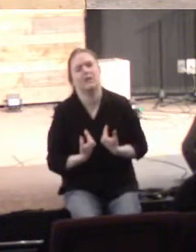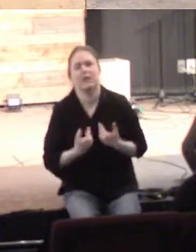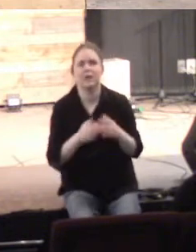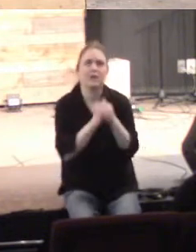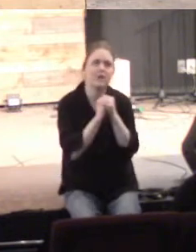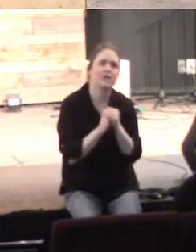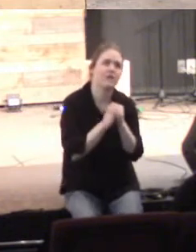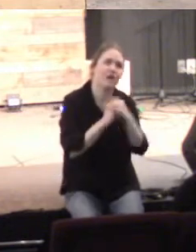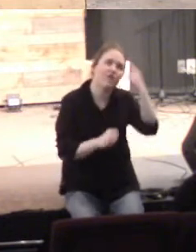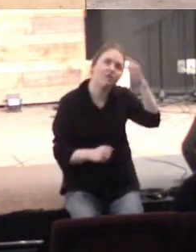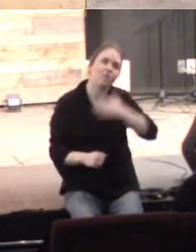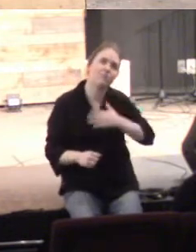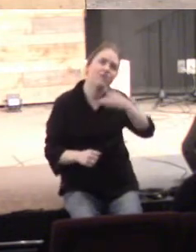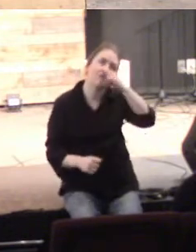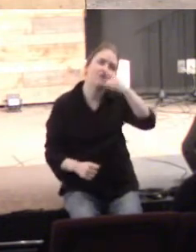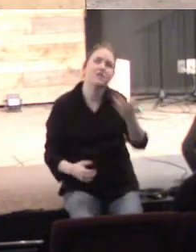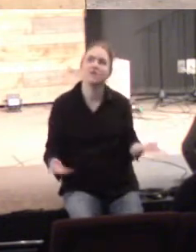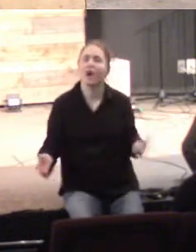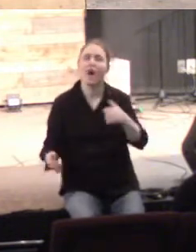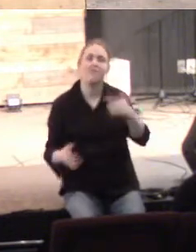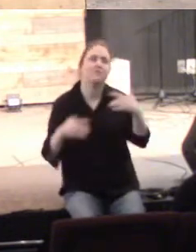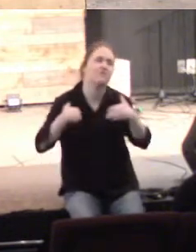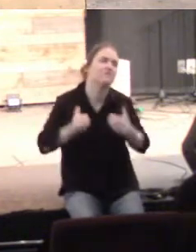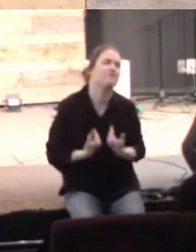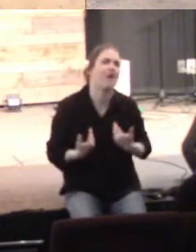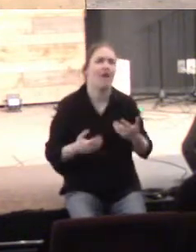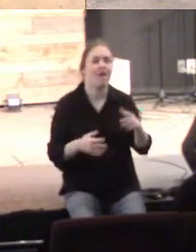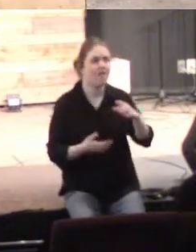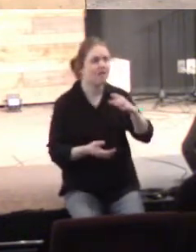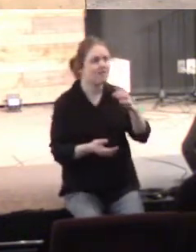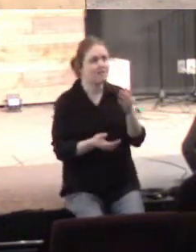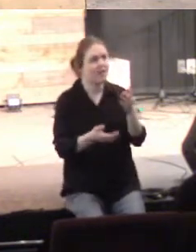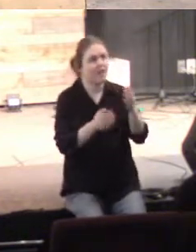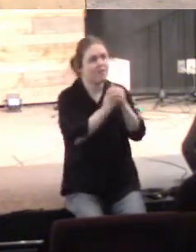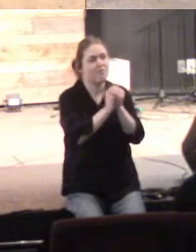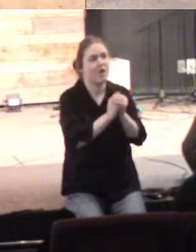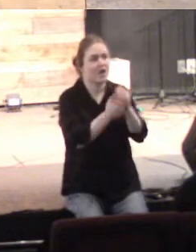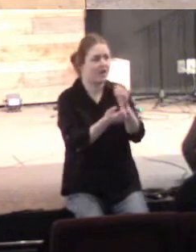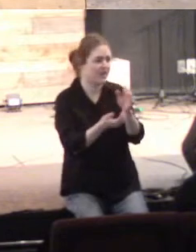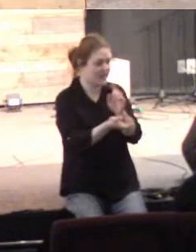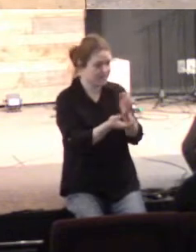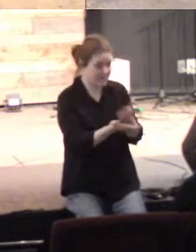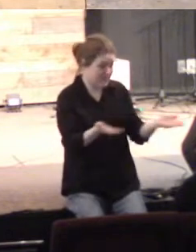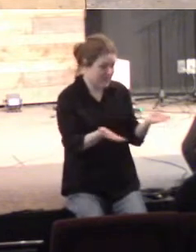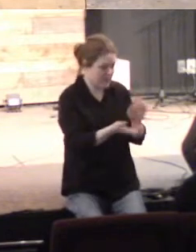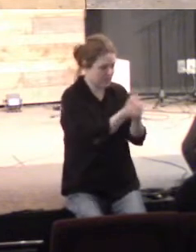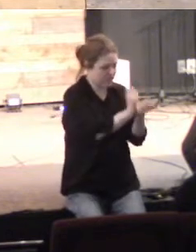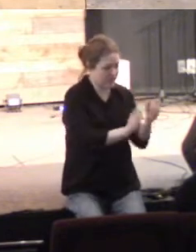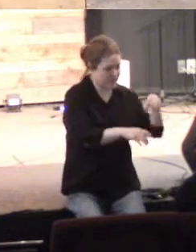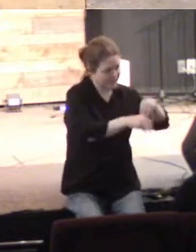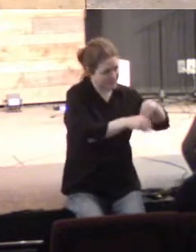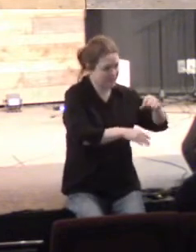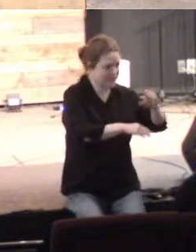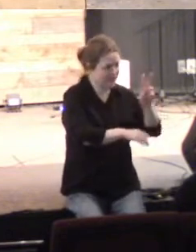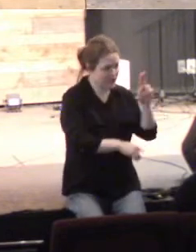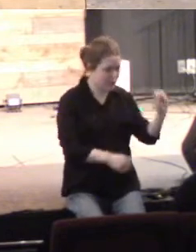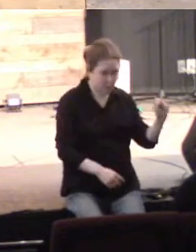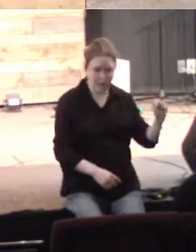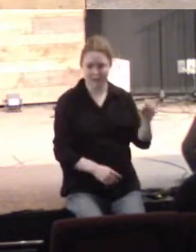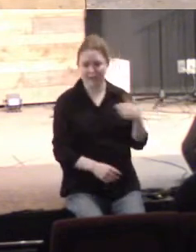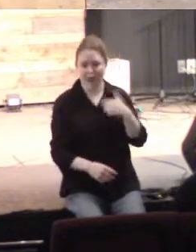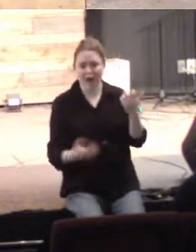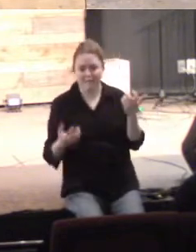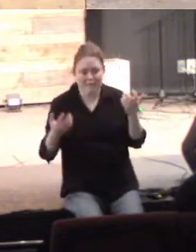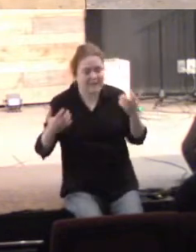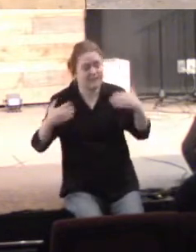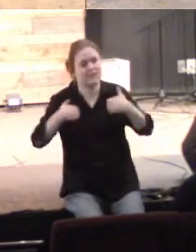of praying for my kids to get saved. I'm so tired of praying for things to change in this country, in my neighborhood. I'm so tired of praying about my own changes.